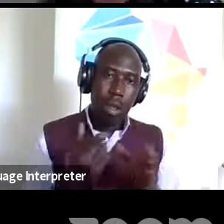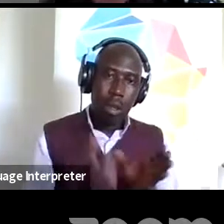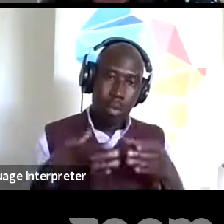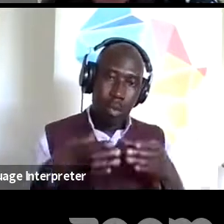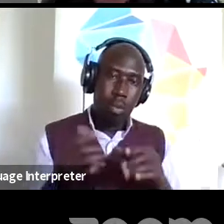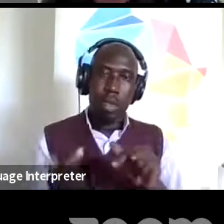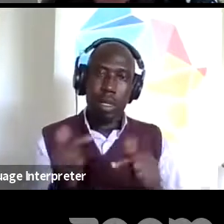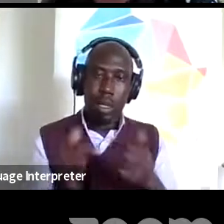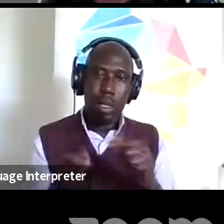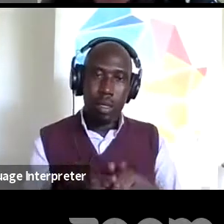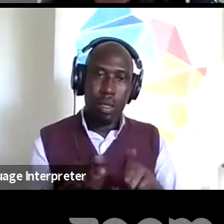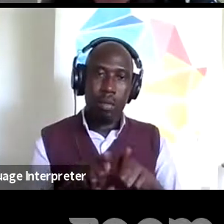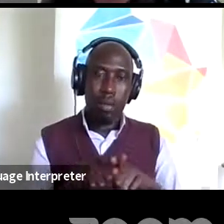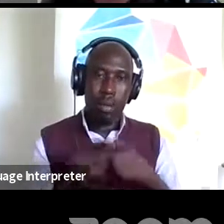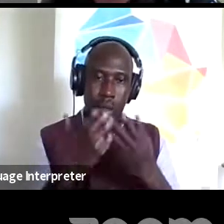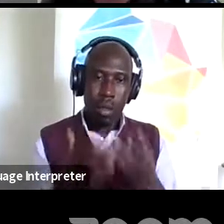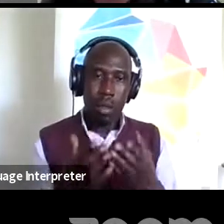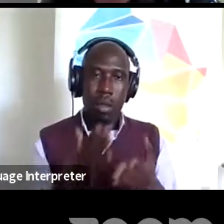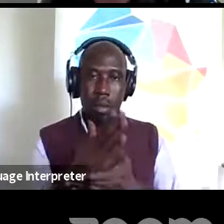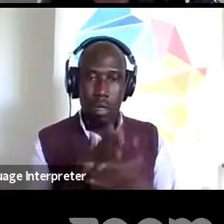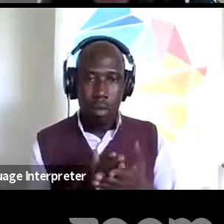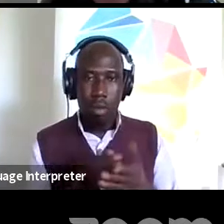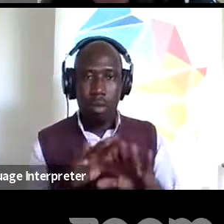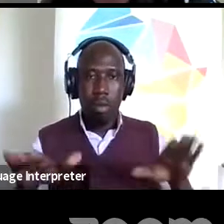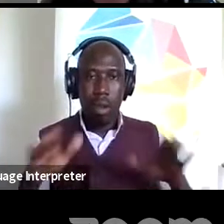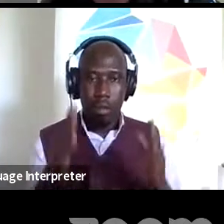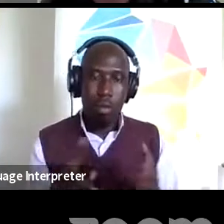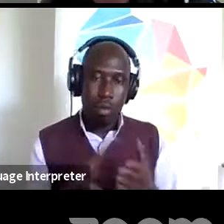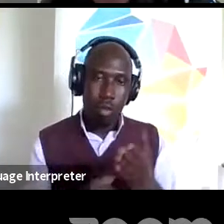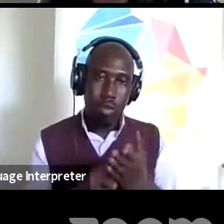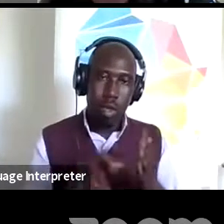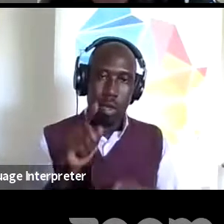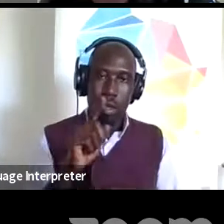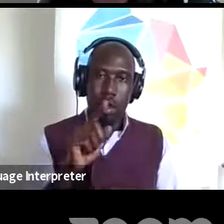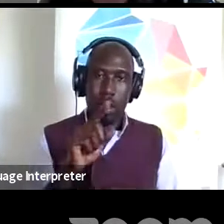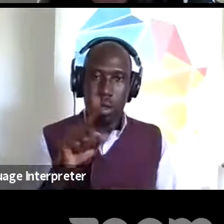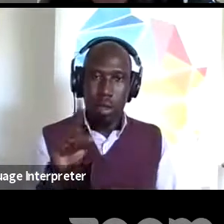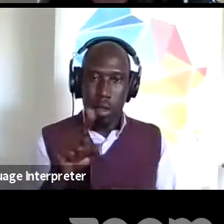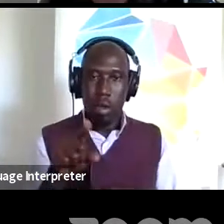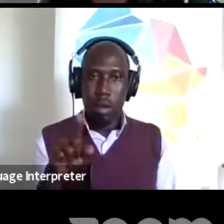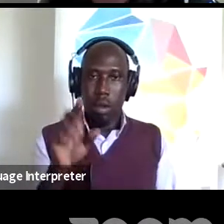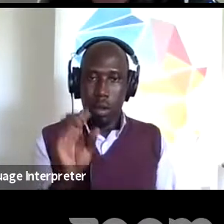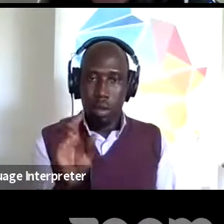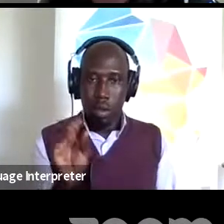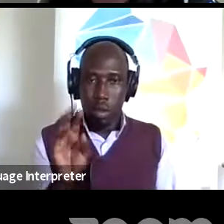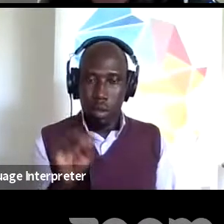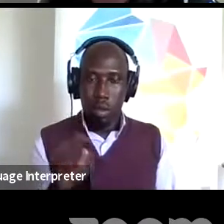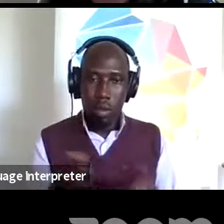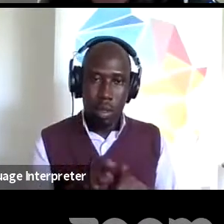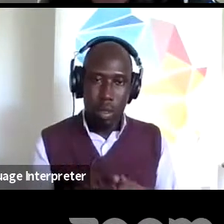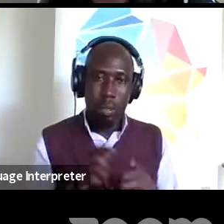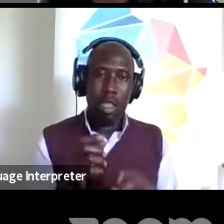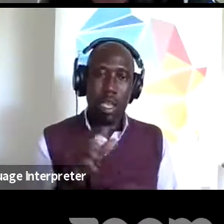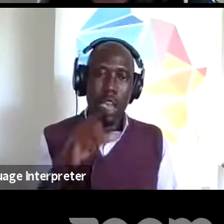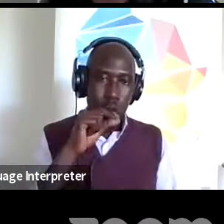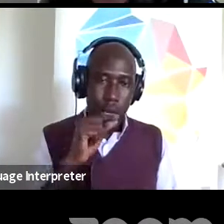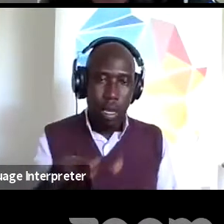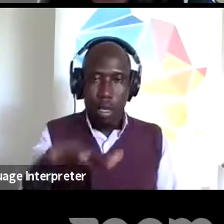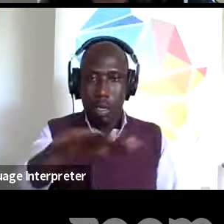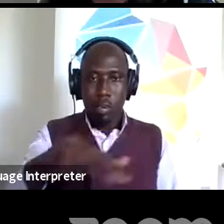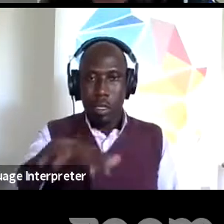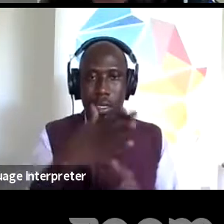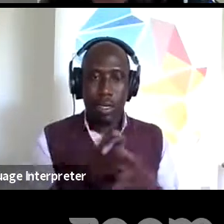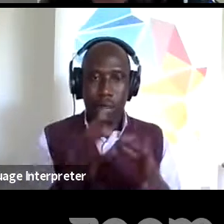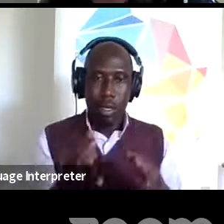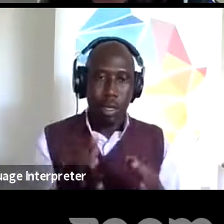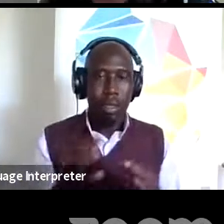discussions as compared to some of the platforms that would use like Zoom or more recently the Twitter Spaces. So that's something also that I